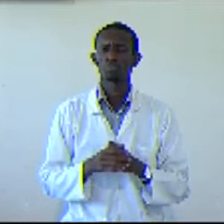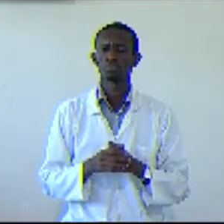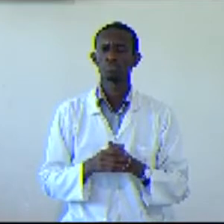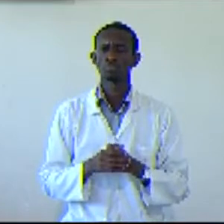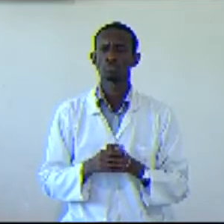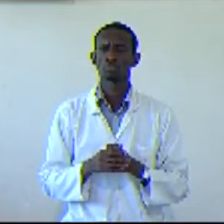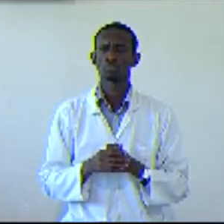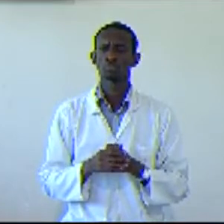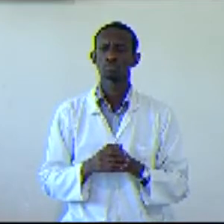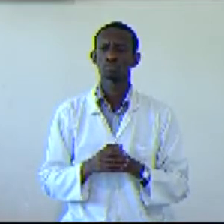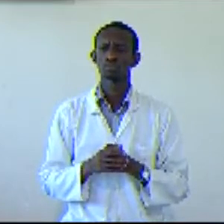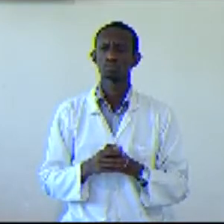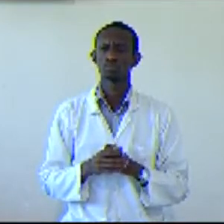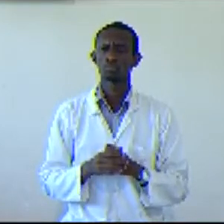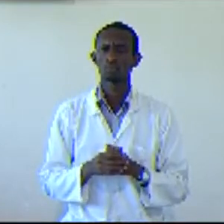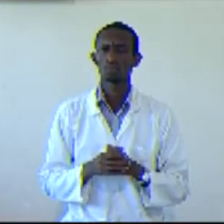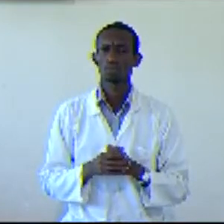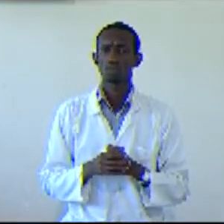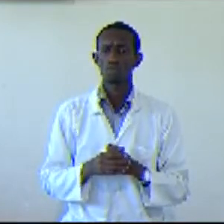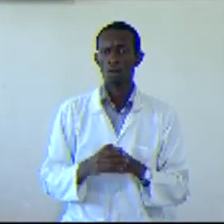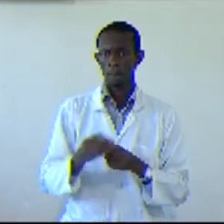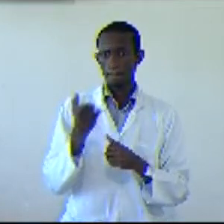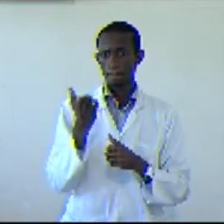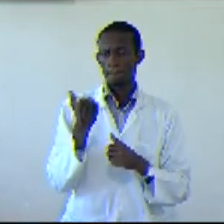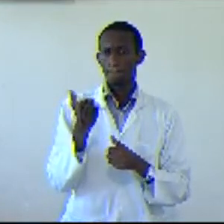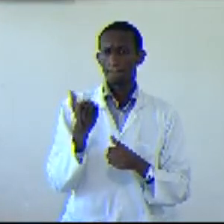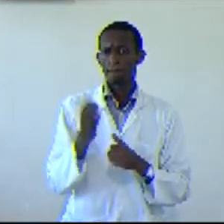is a vector